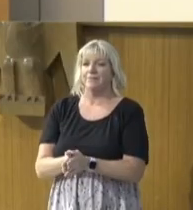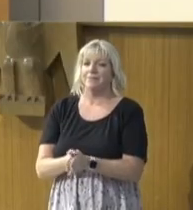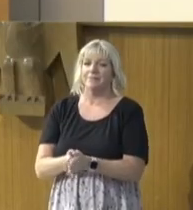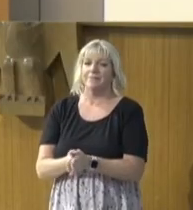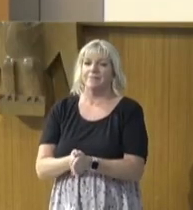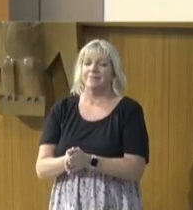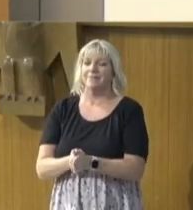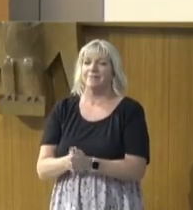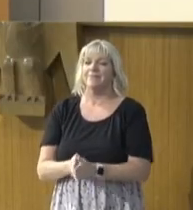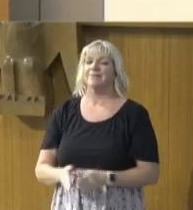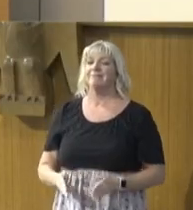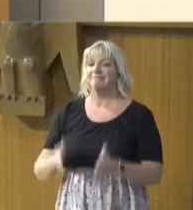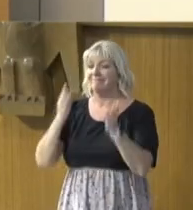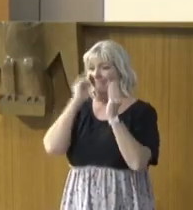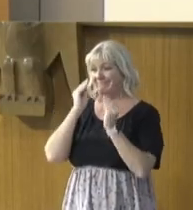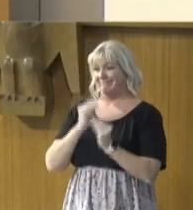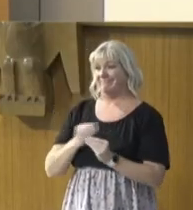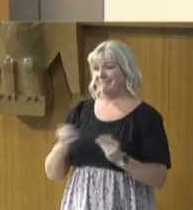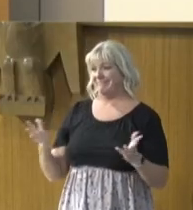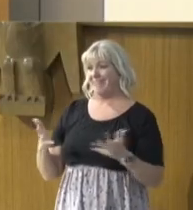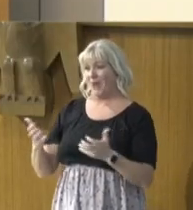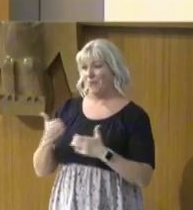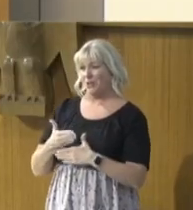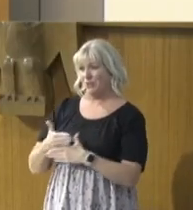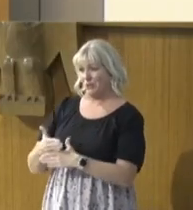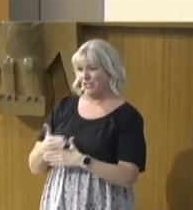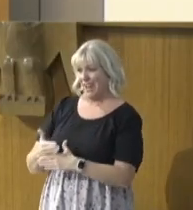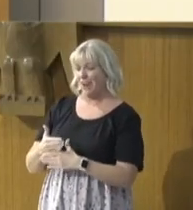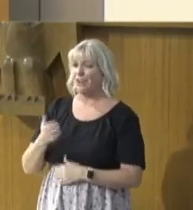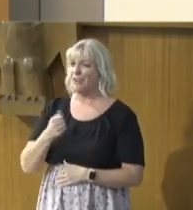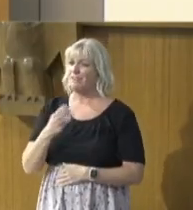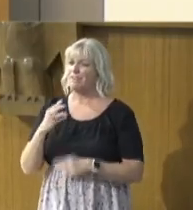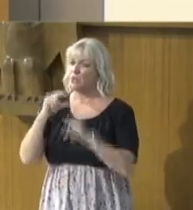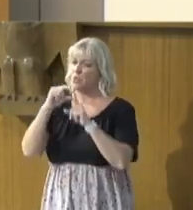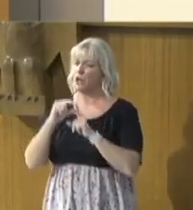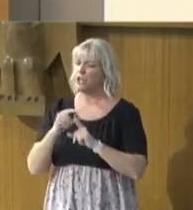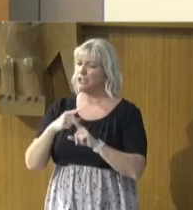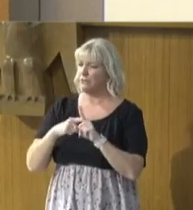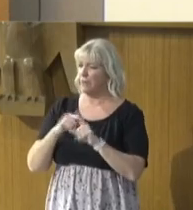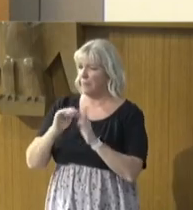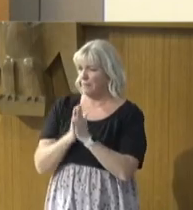Let me share with you some words from the book of Jonah.